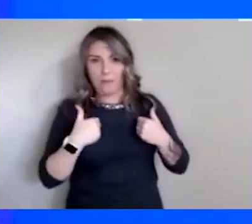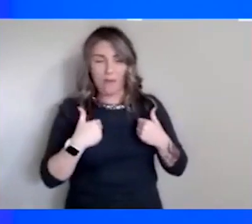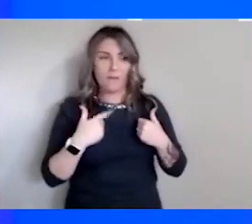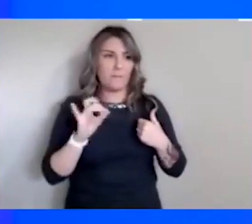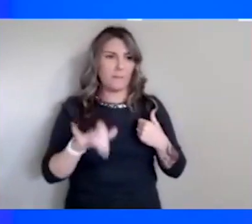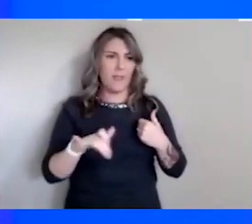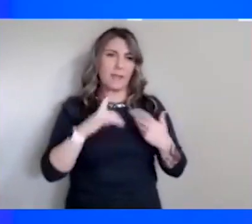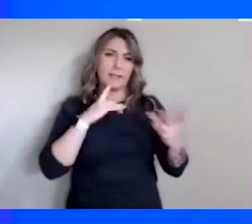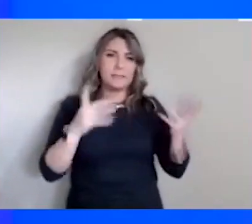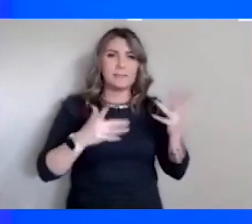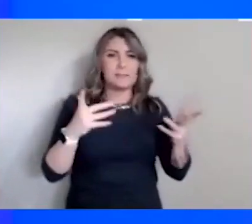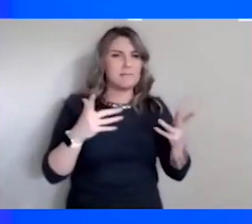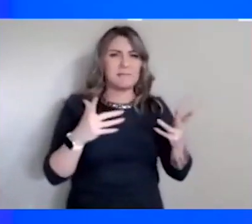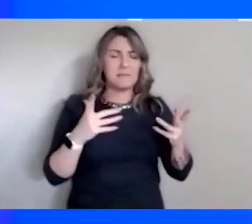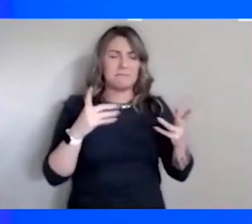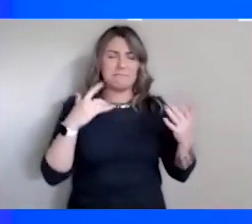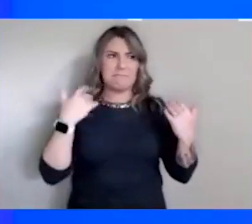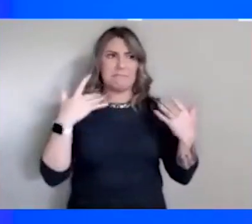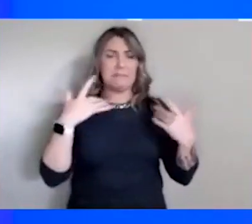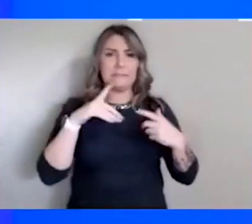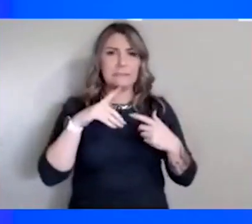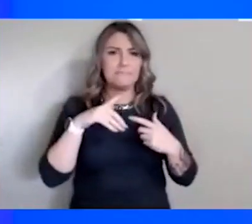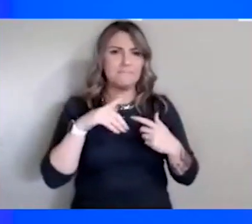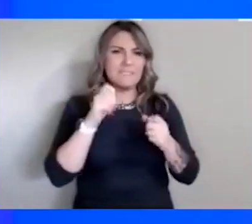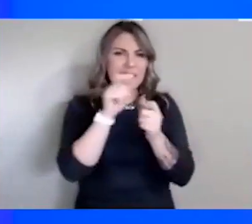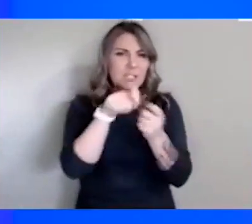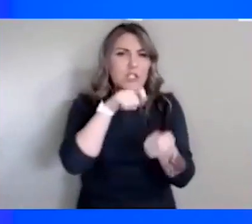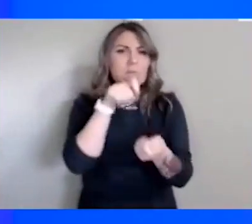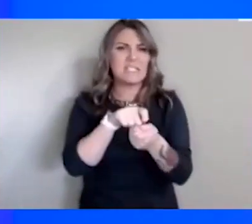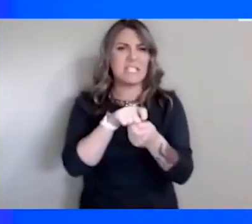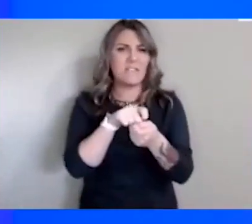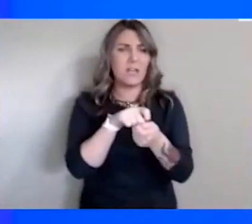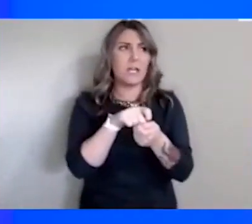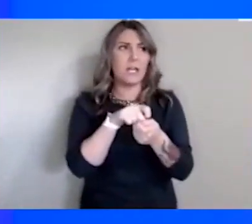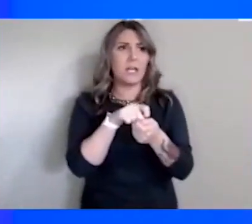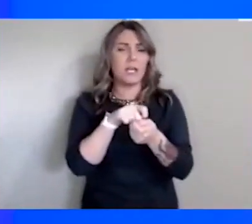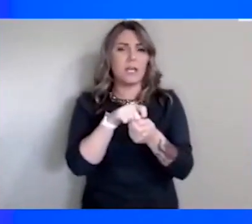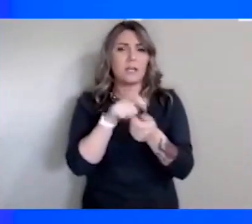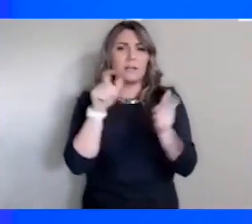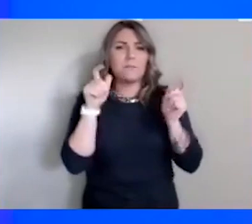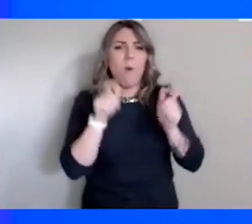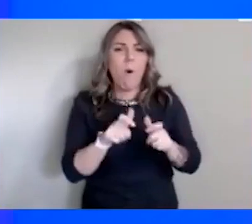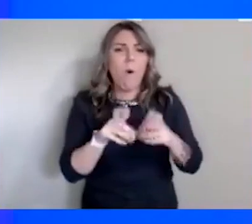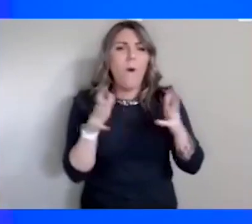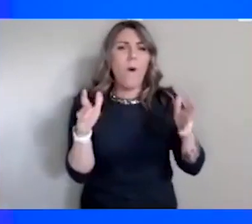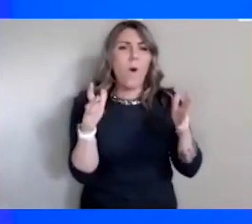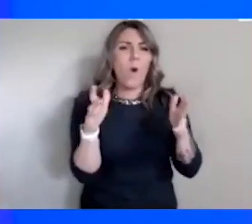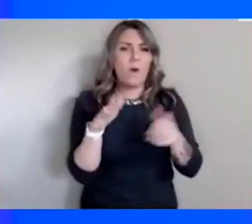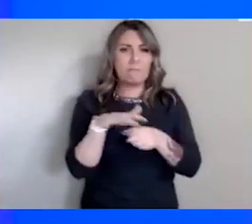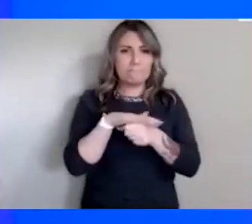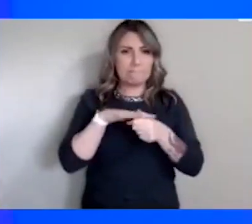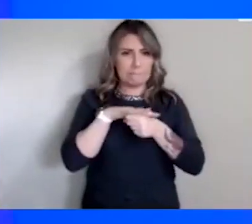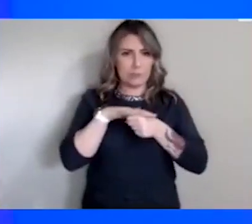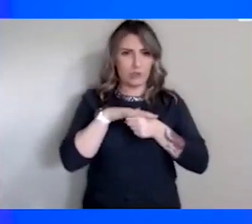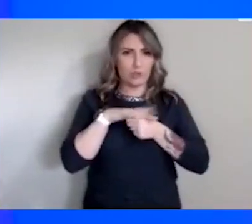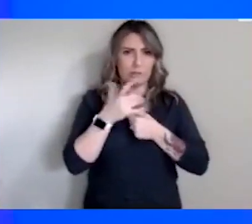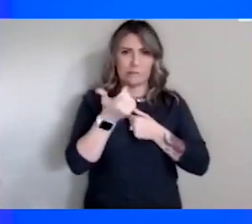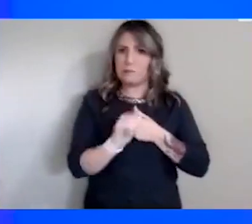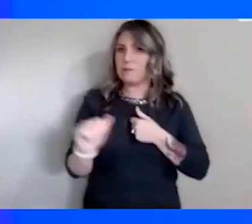human nature. They are very specific for very, very small pieces or very small areas on any